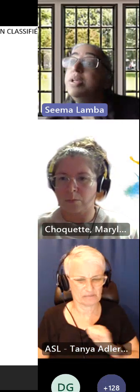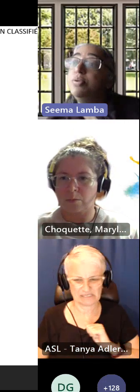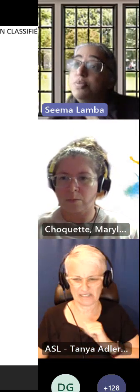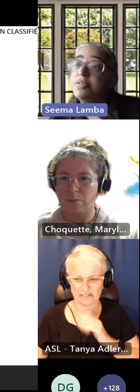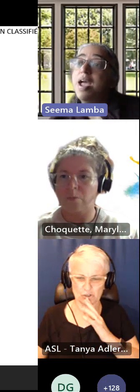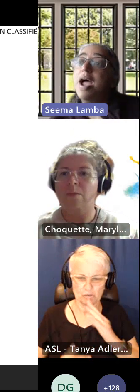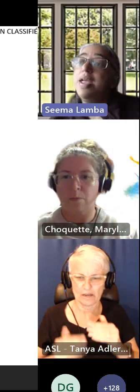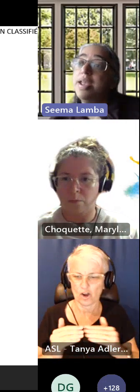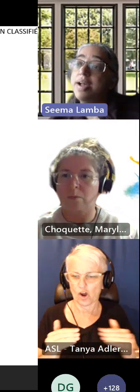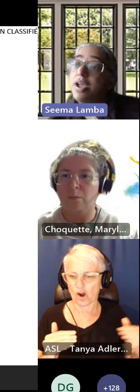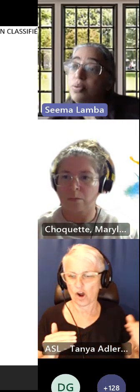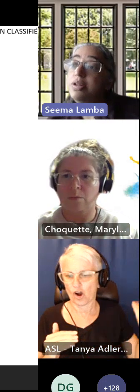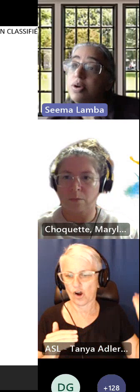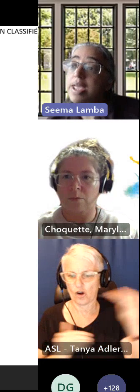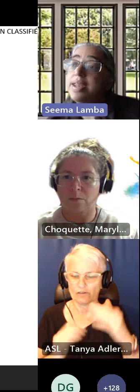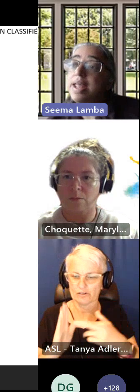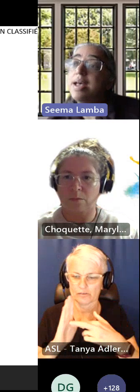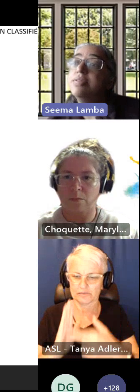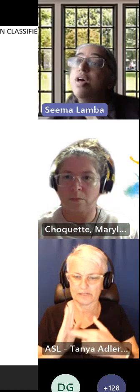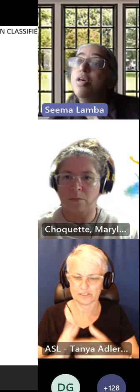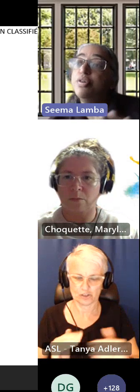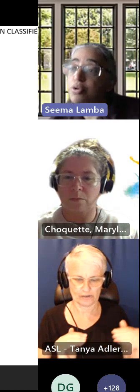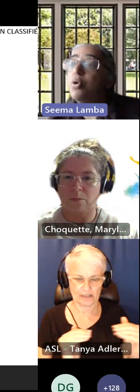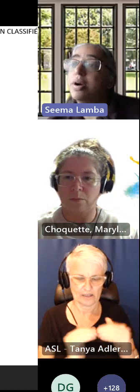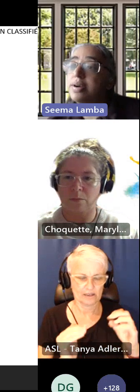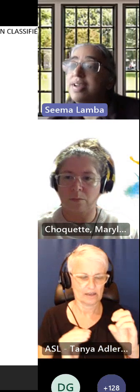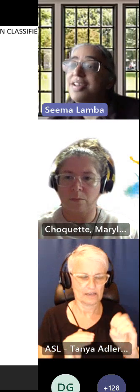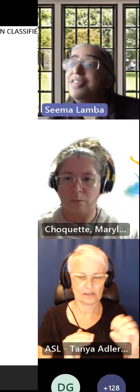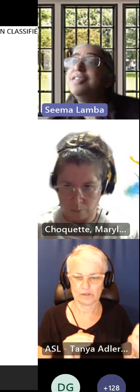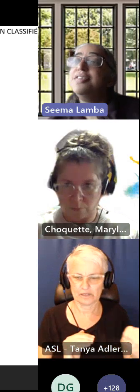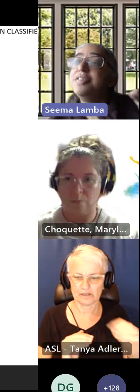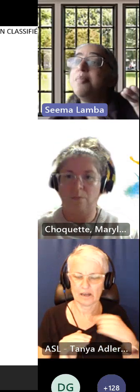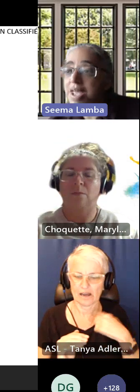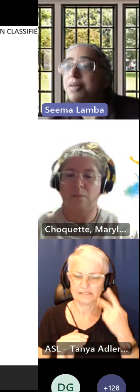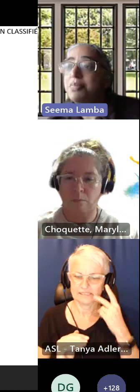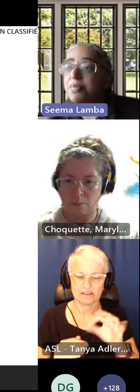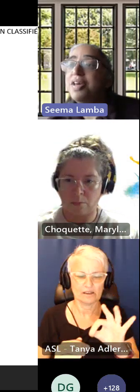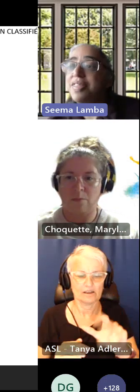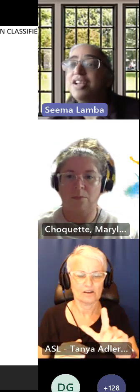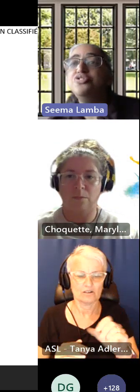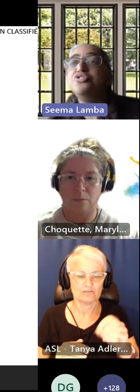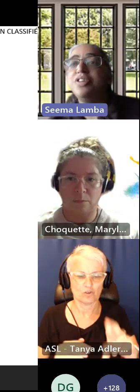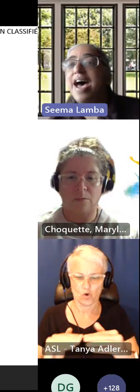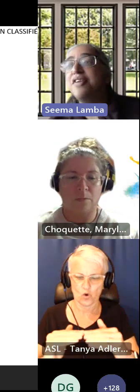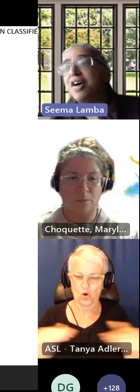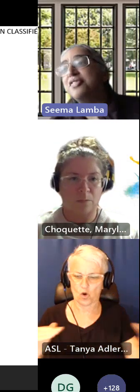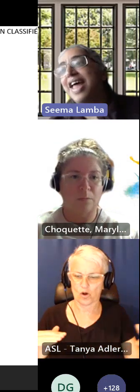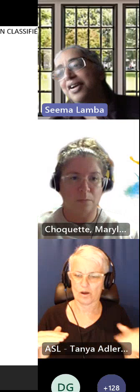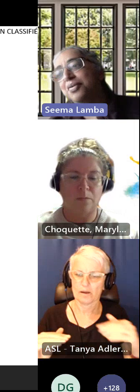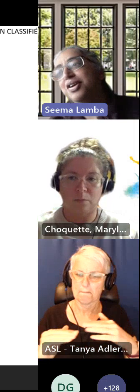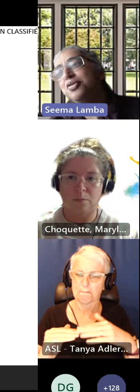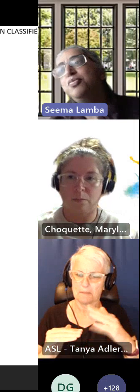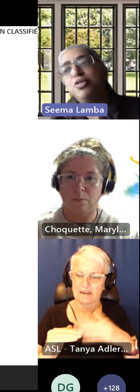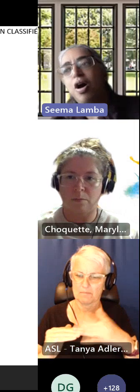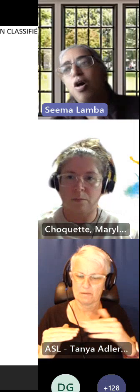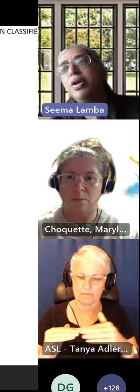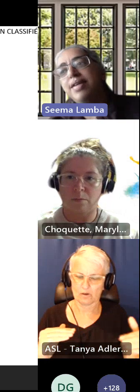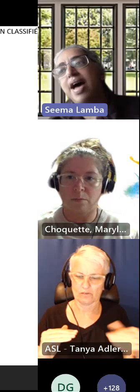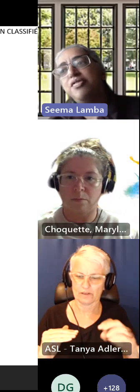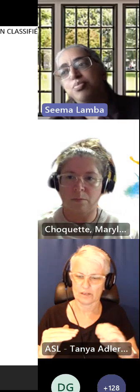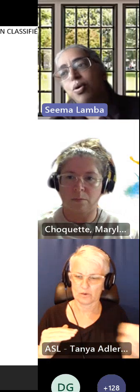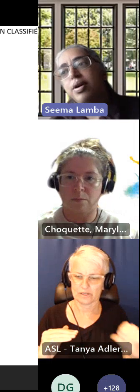overrepresentation of equity groups. I only look at it as the floor. This is the minimum that you should have of an equity group.